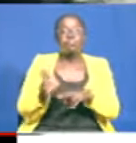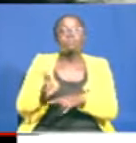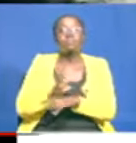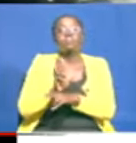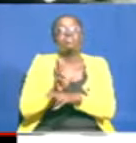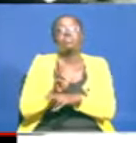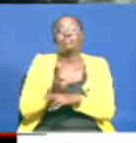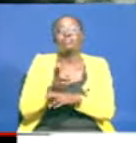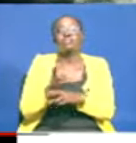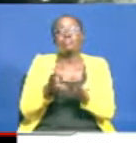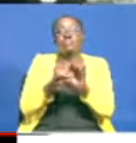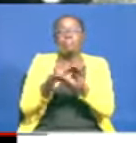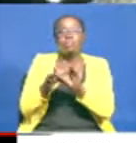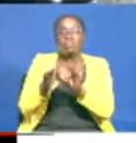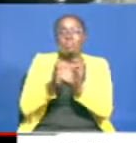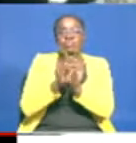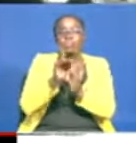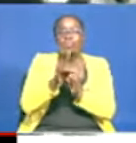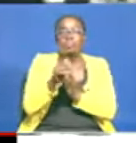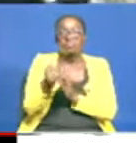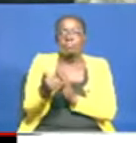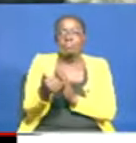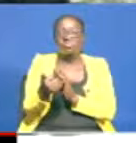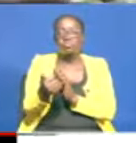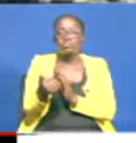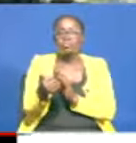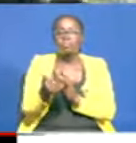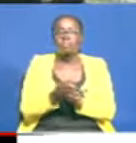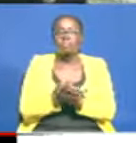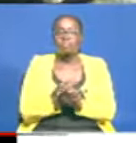with one another.